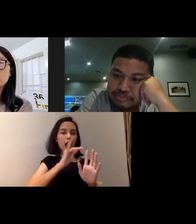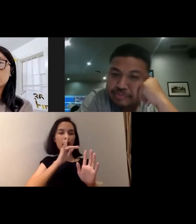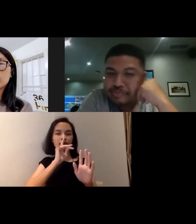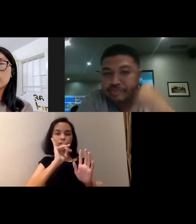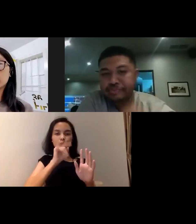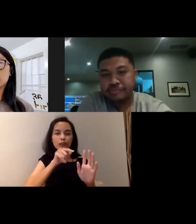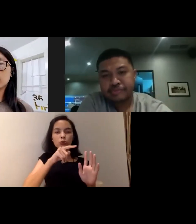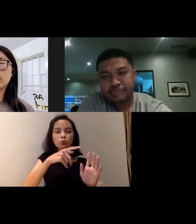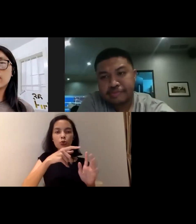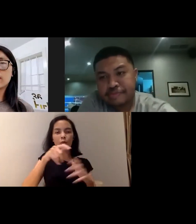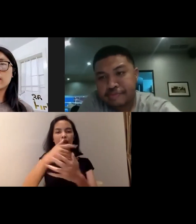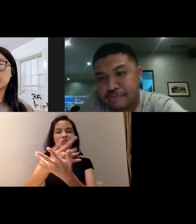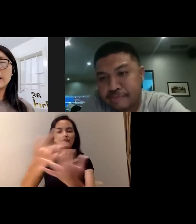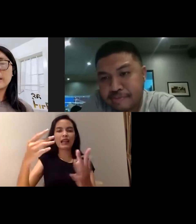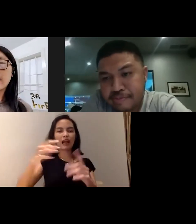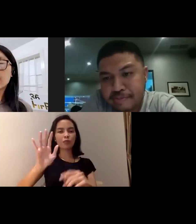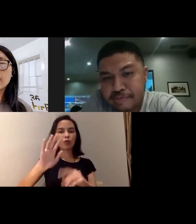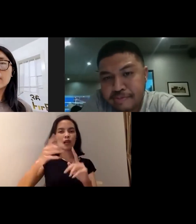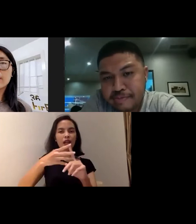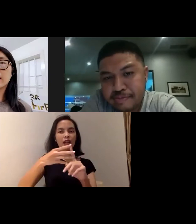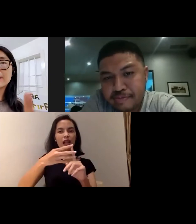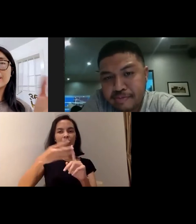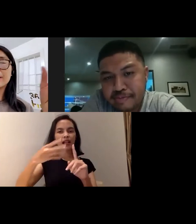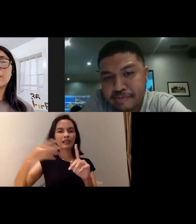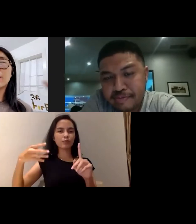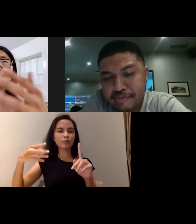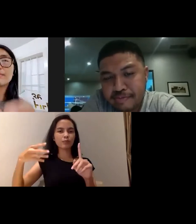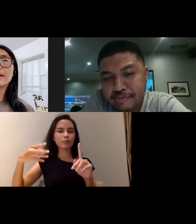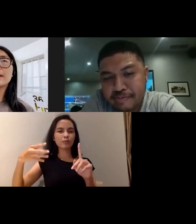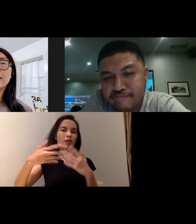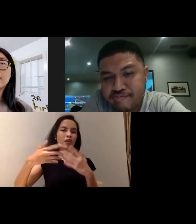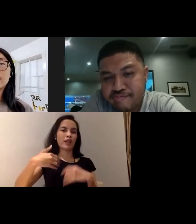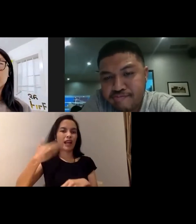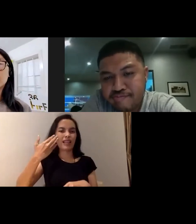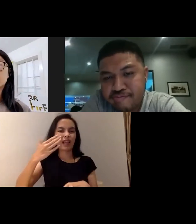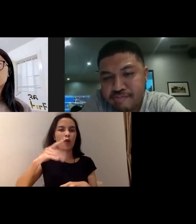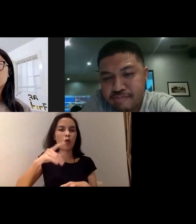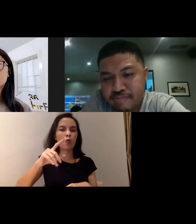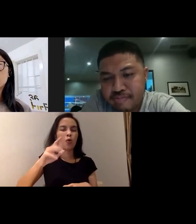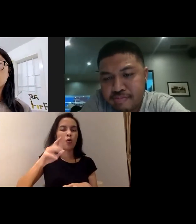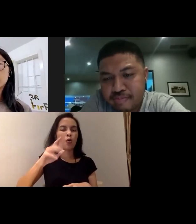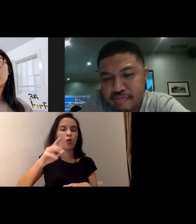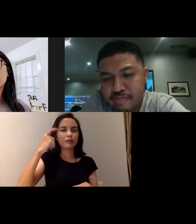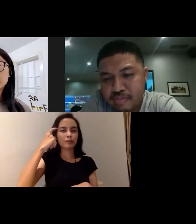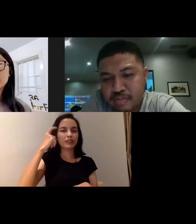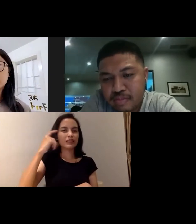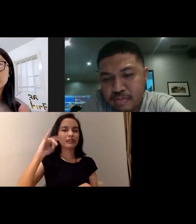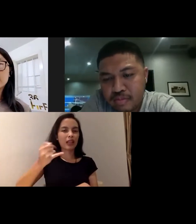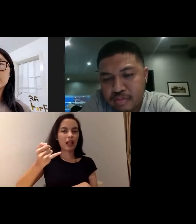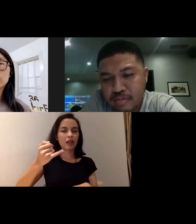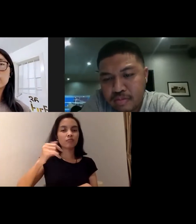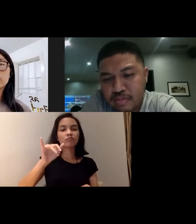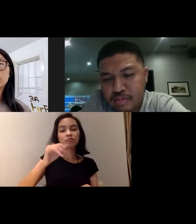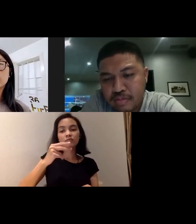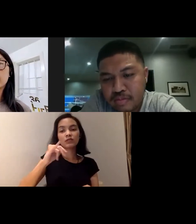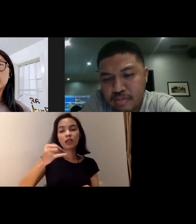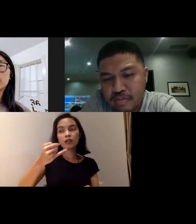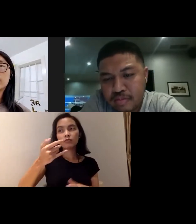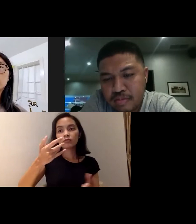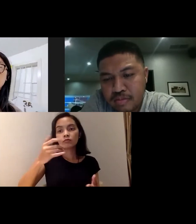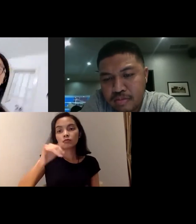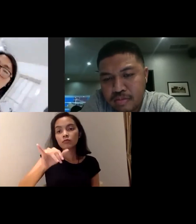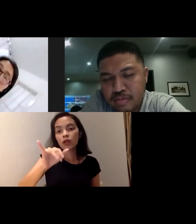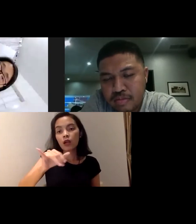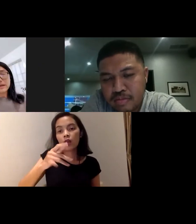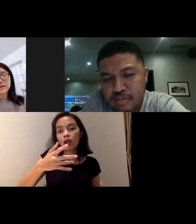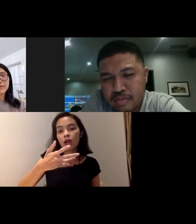straight people don't, like, you know, they may not value. I'm not saying they won't, but so yeah, that's just what I